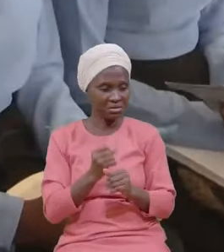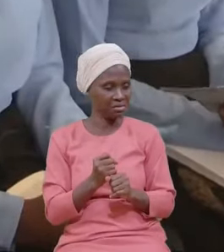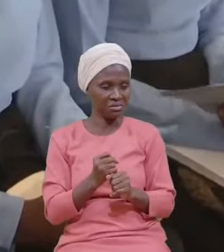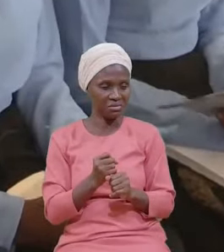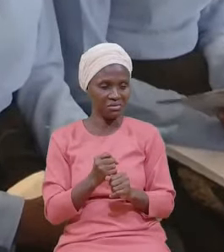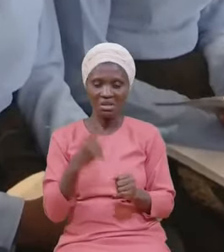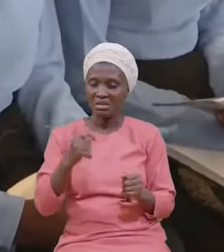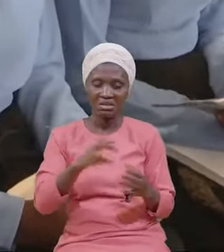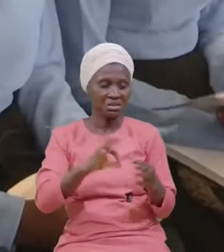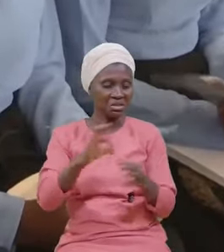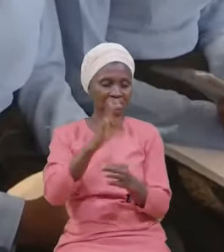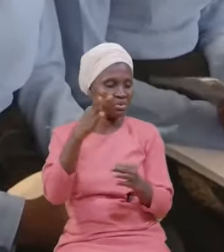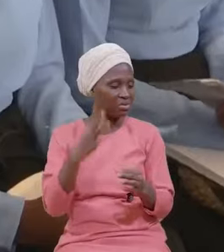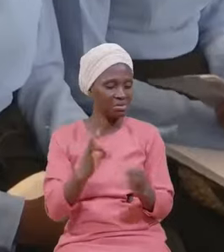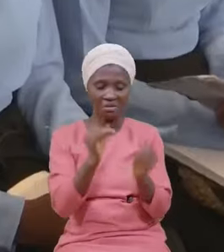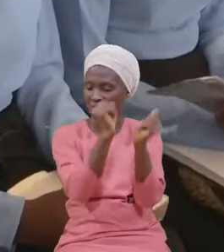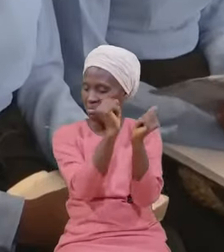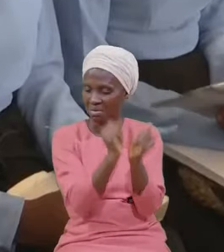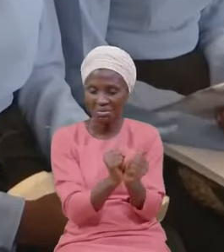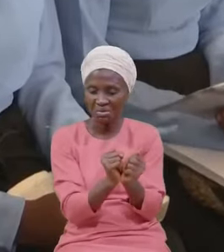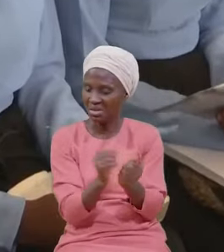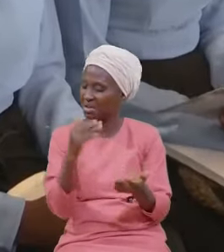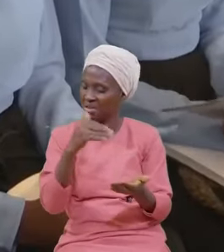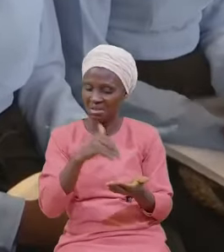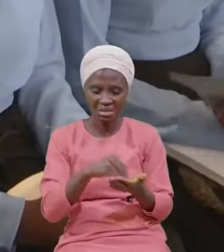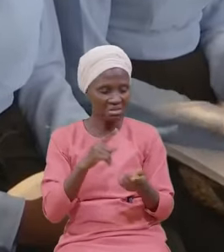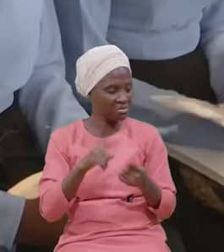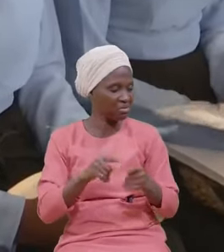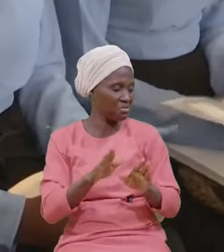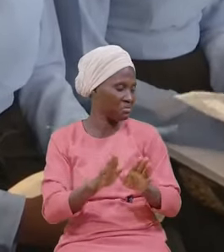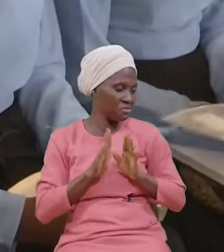spirit of bondage again to